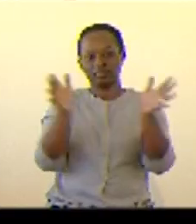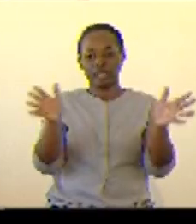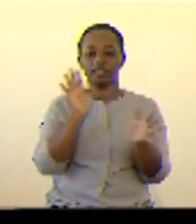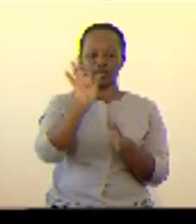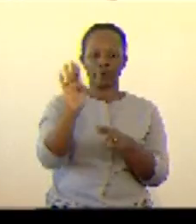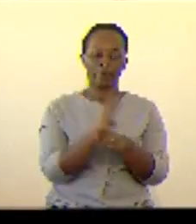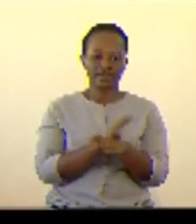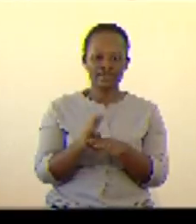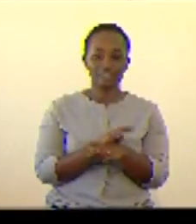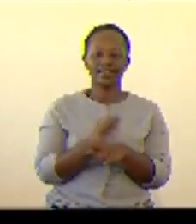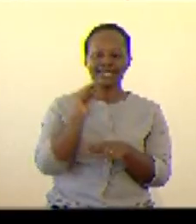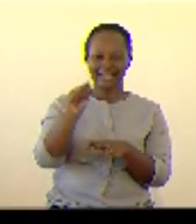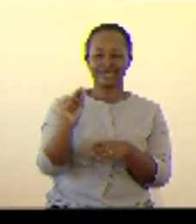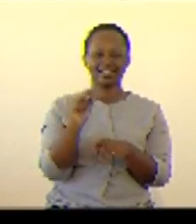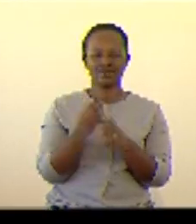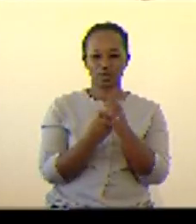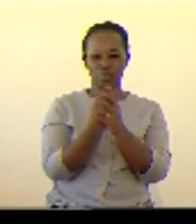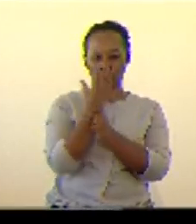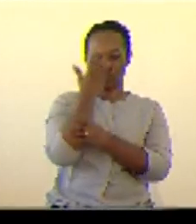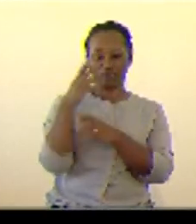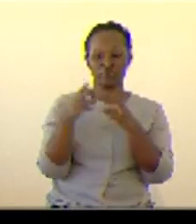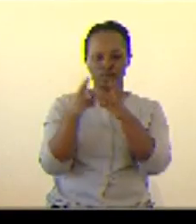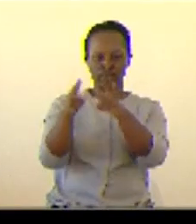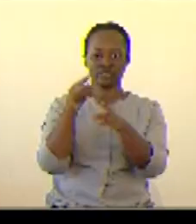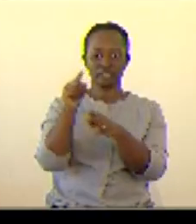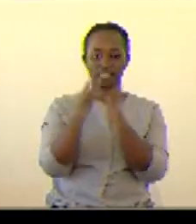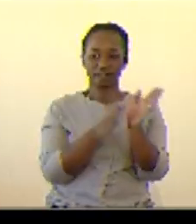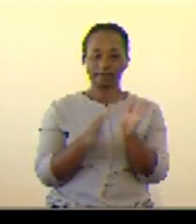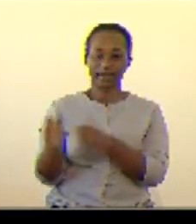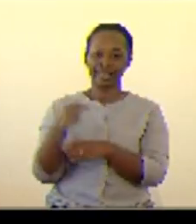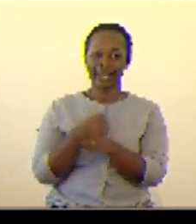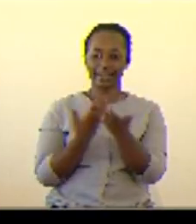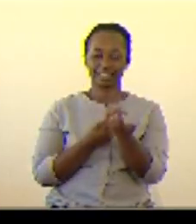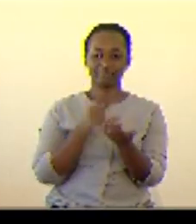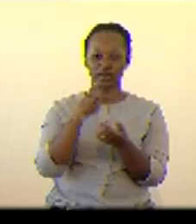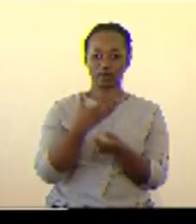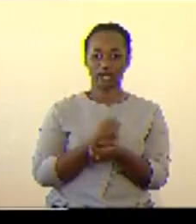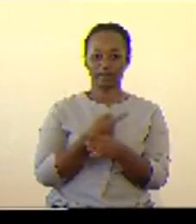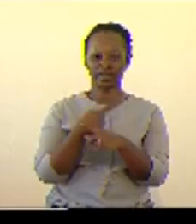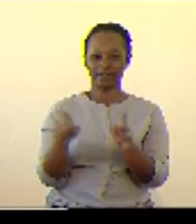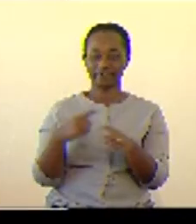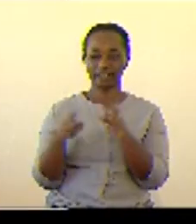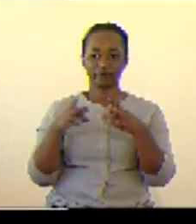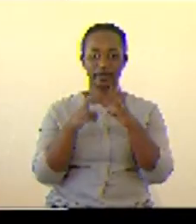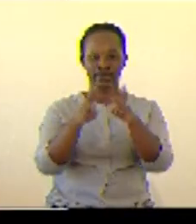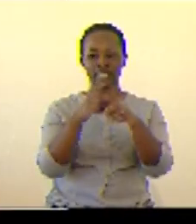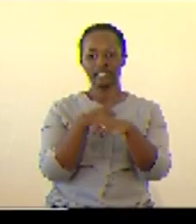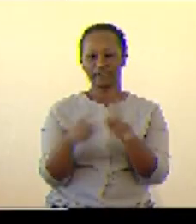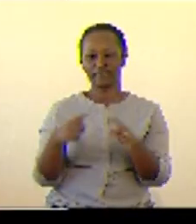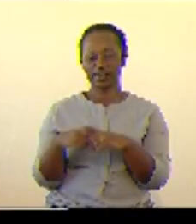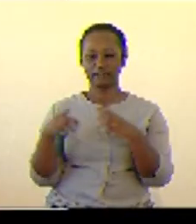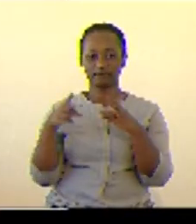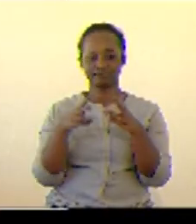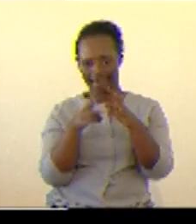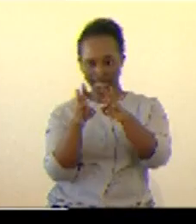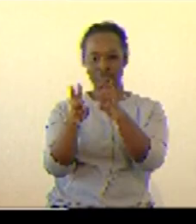business. So that is a growth strategy. So now this plan, I expect it to be having different ways, different methods